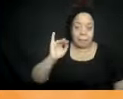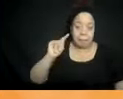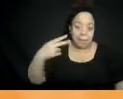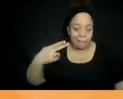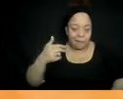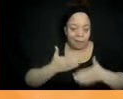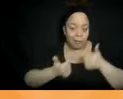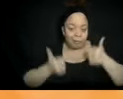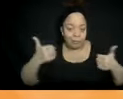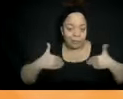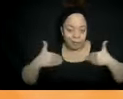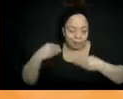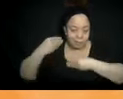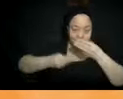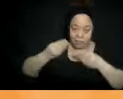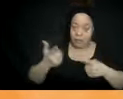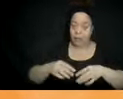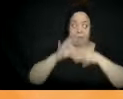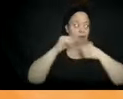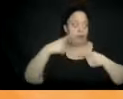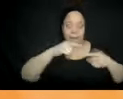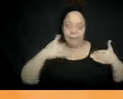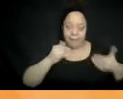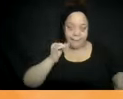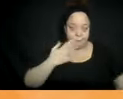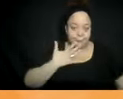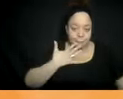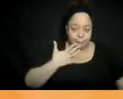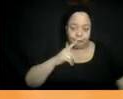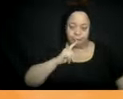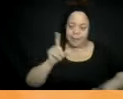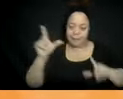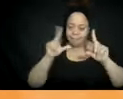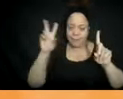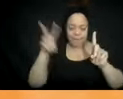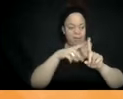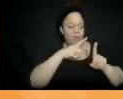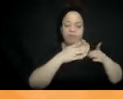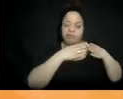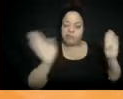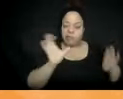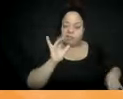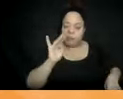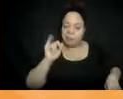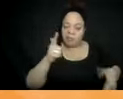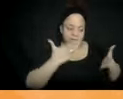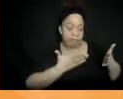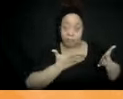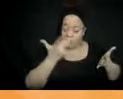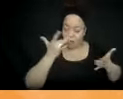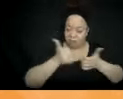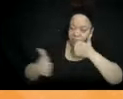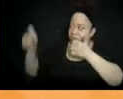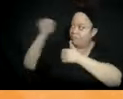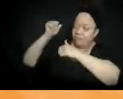by dominant culture. So it's really important, I think, to think about the way